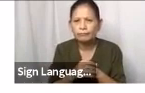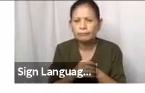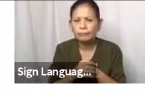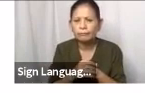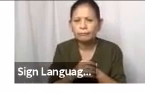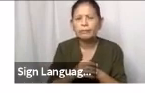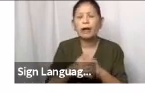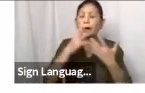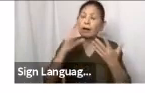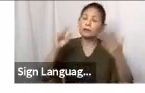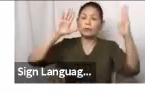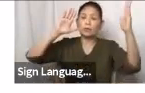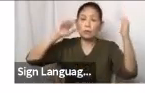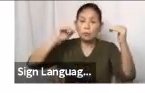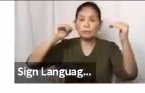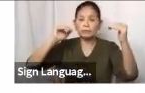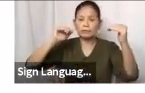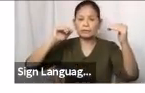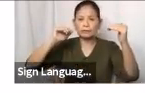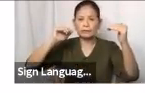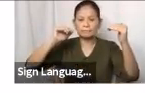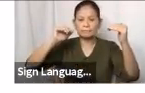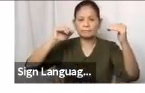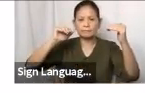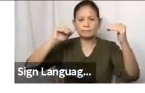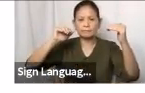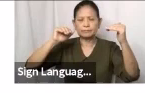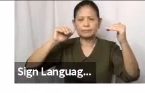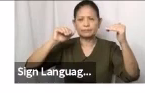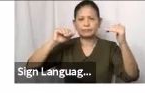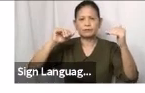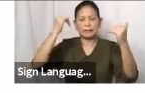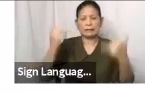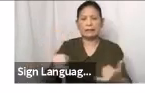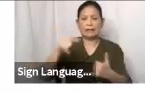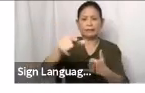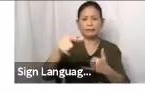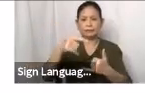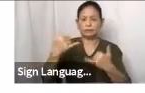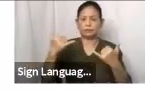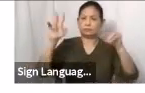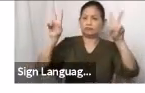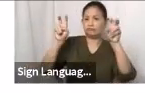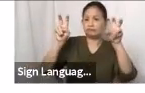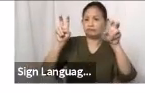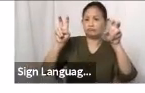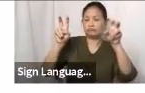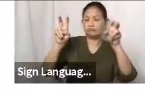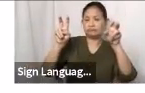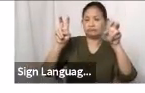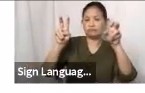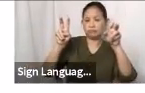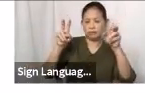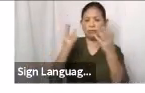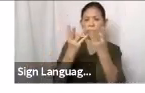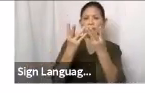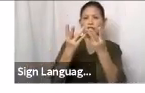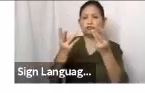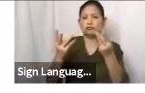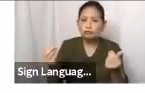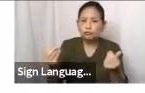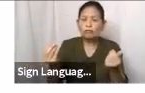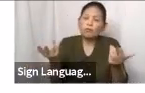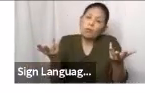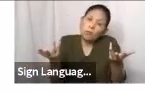we are hoping that the current status or the current issue will be solved or to